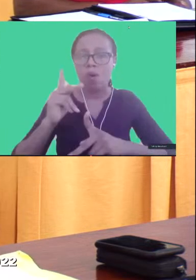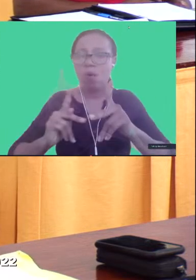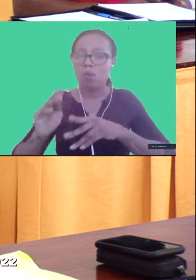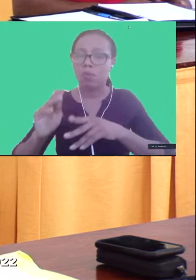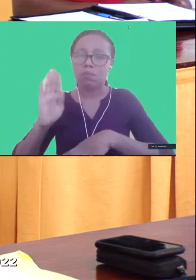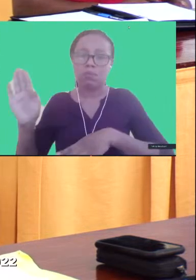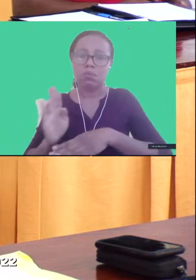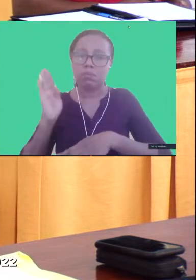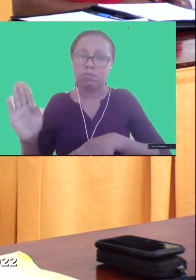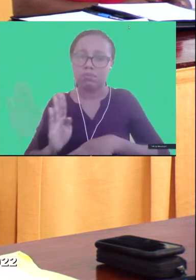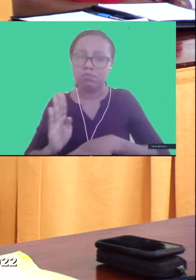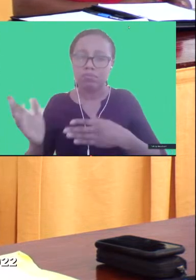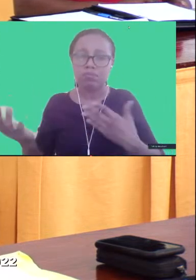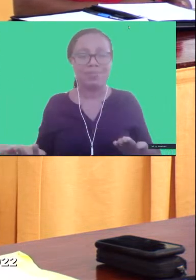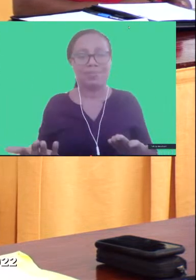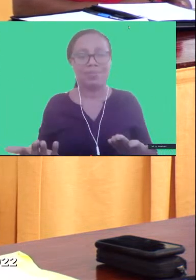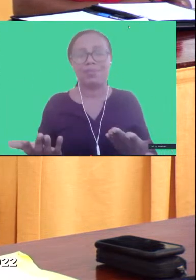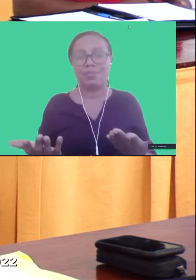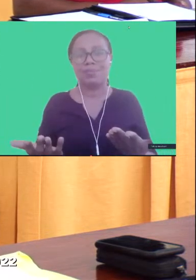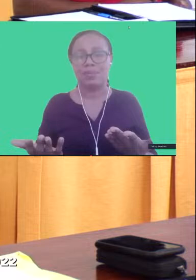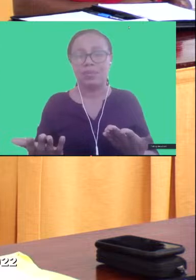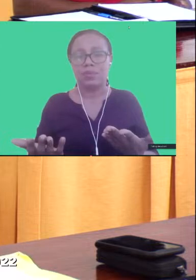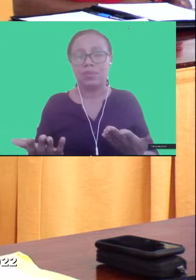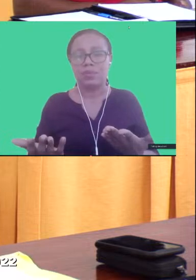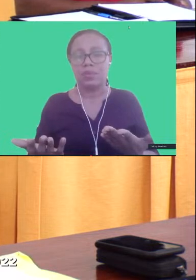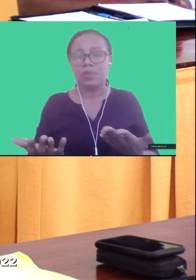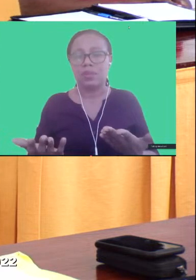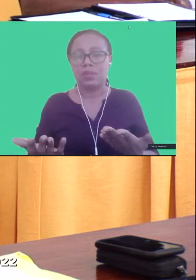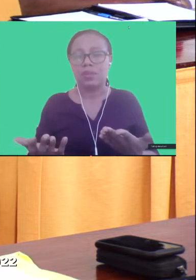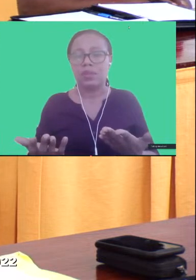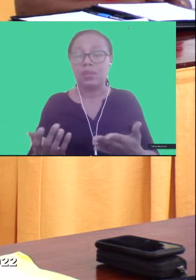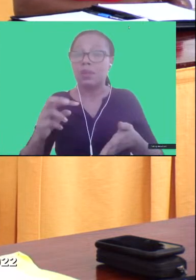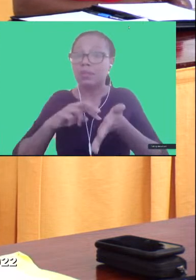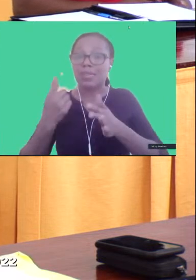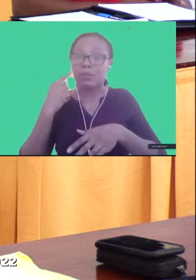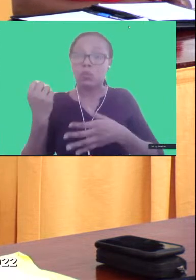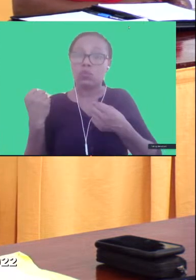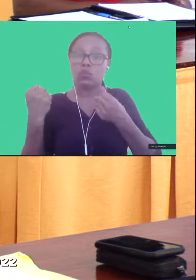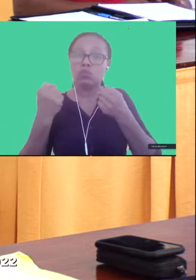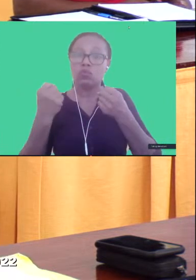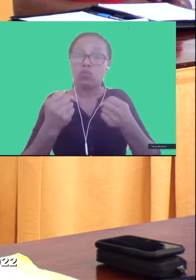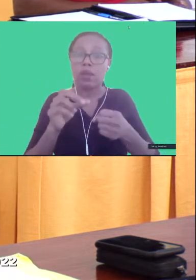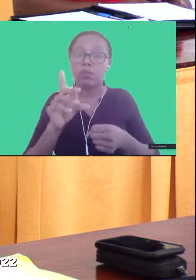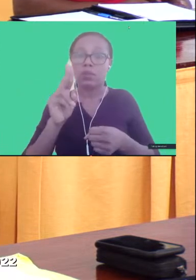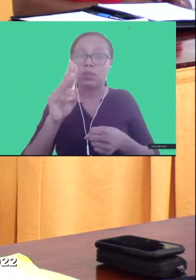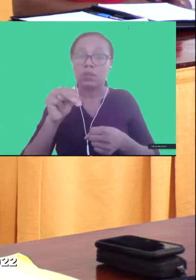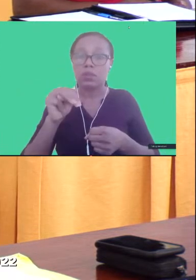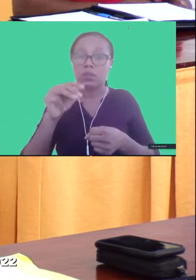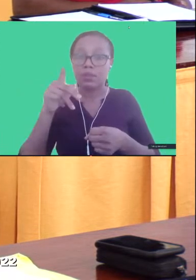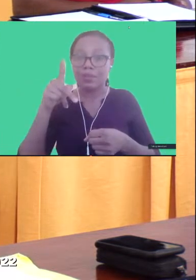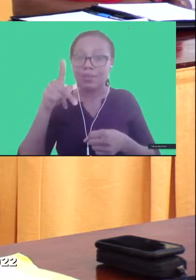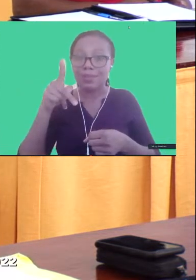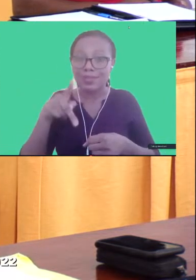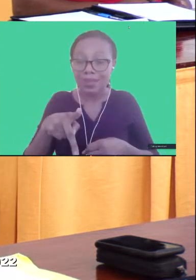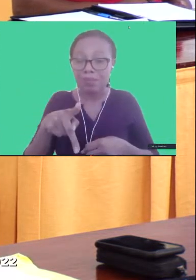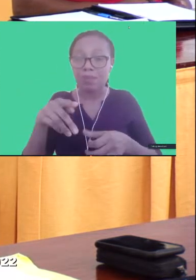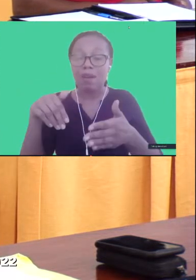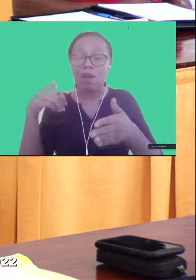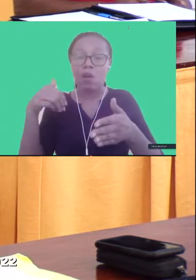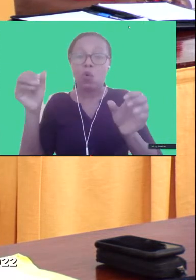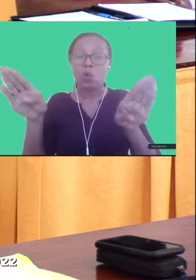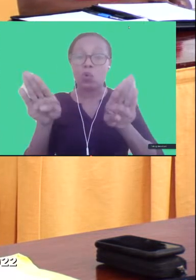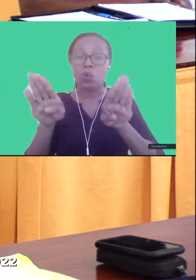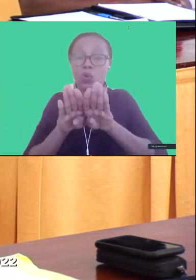means that if I am to make sure that I don't offend my friend, the Minister for the Environment, or the Minister responsible for public health,